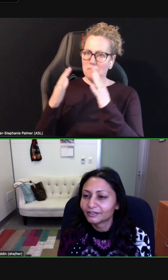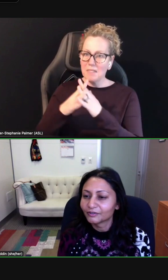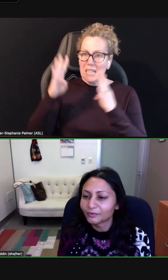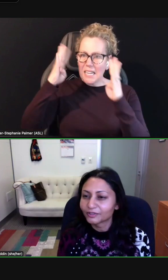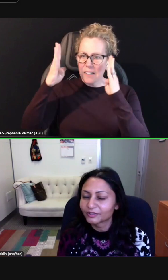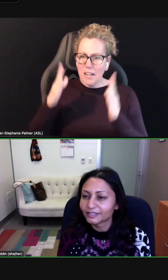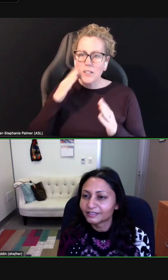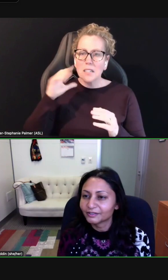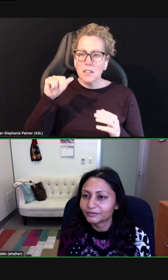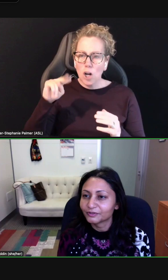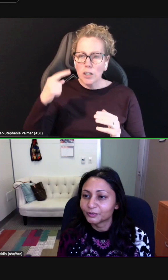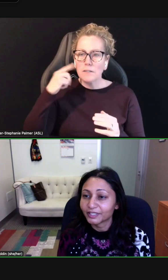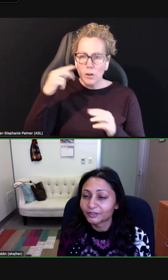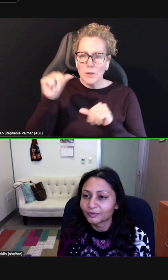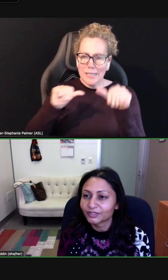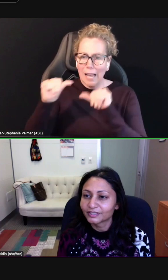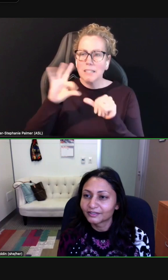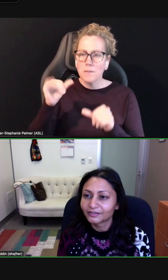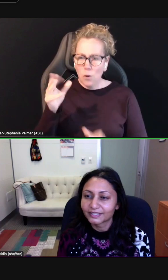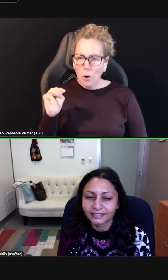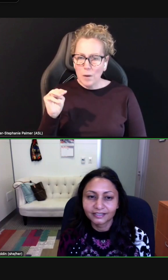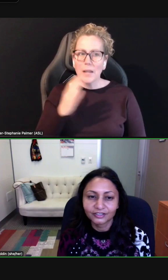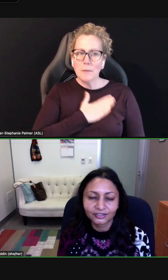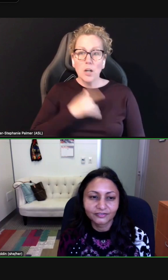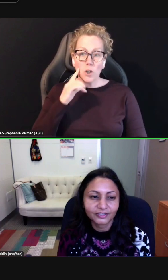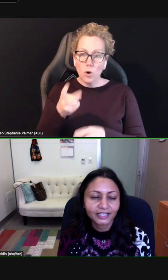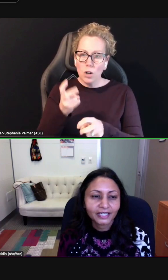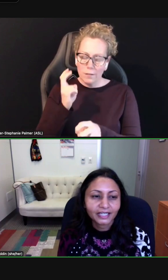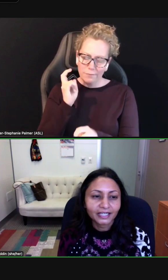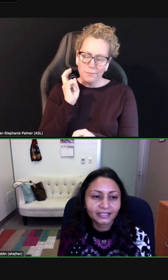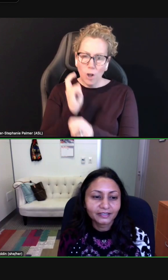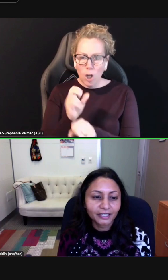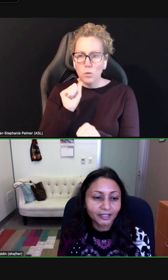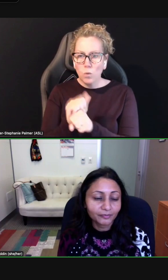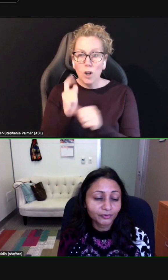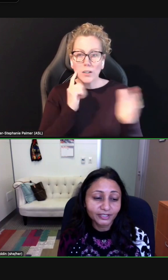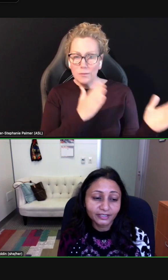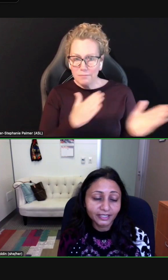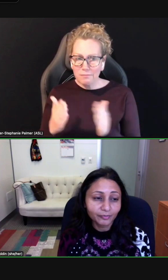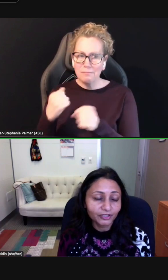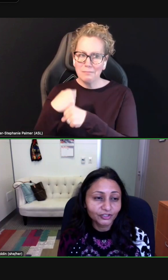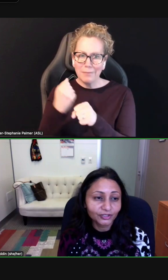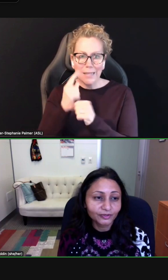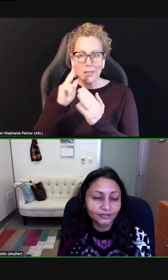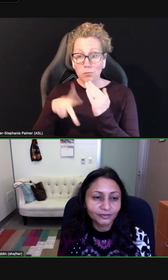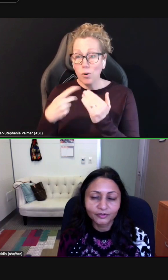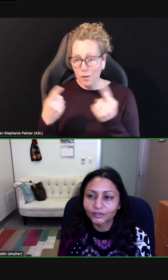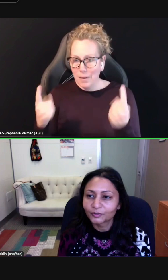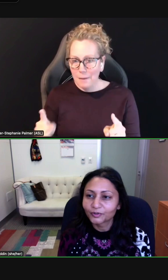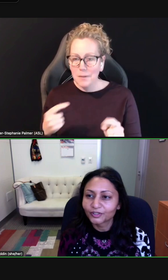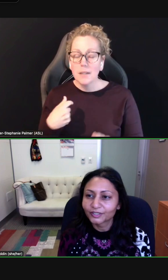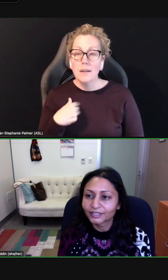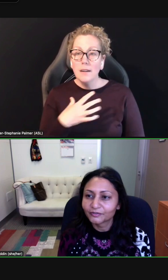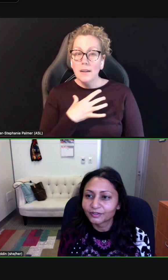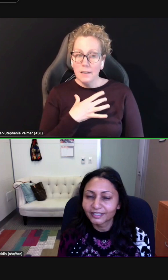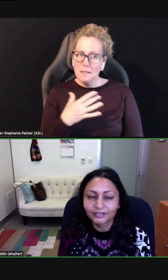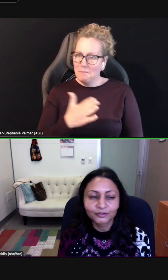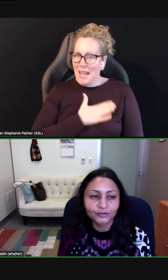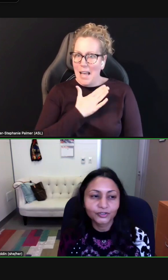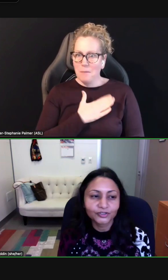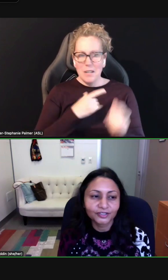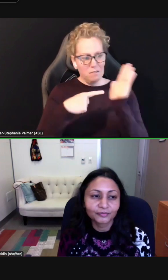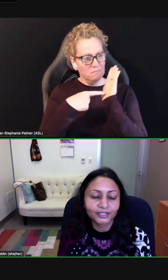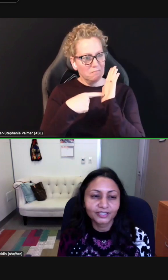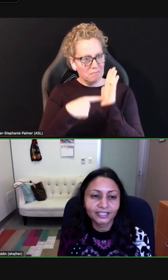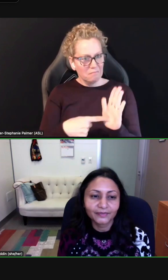appreciate all the work that you're doing to put together this initiative. I'm really happy to share with you some of our work over the last